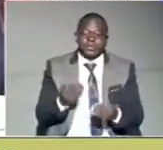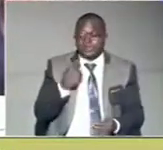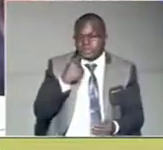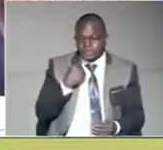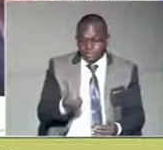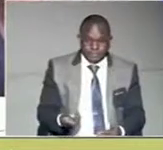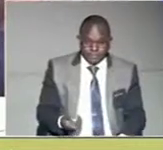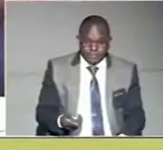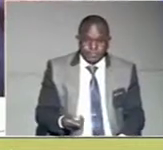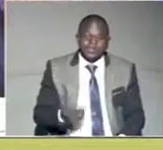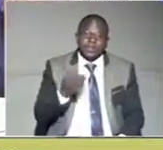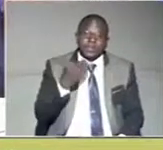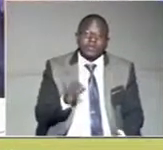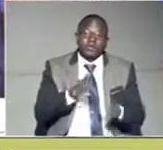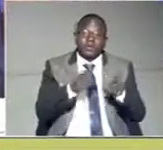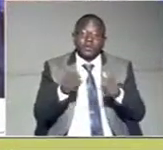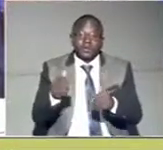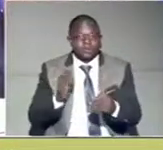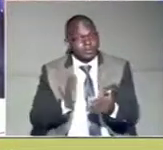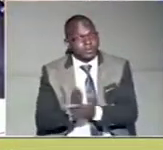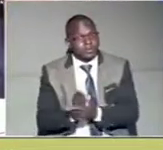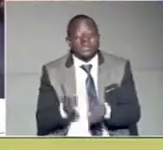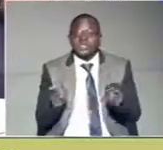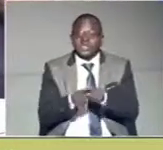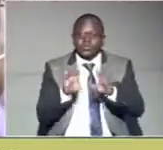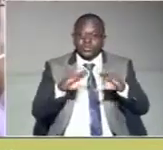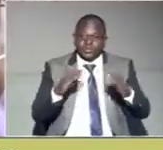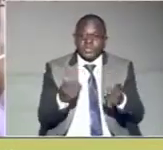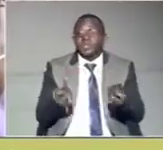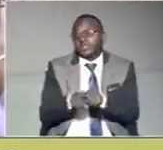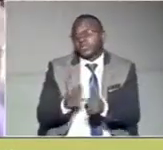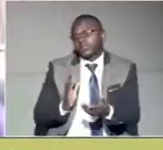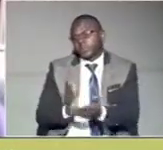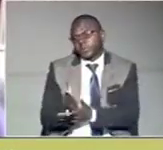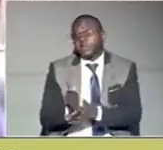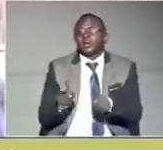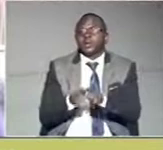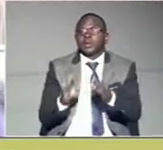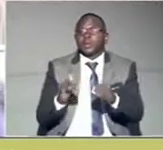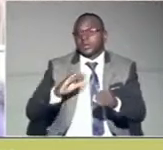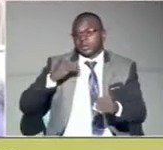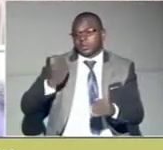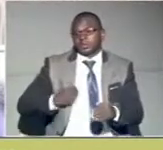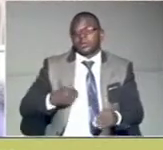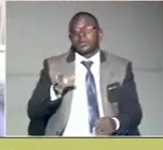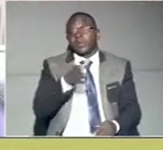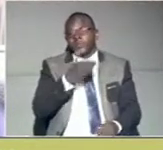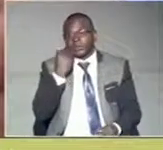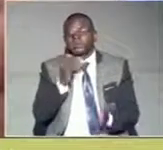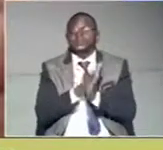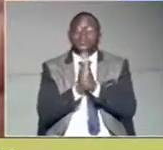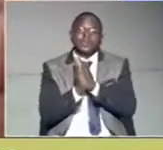that if the media gets it right, the community will. And with the fact that women remain the best